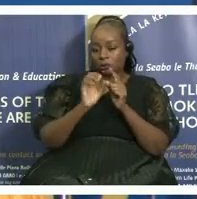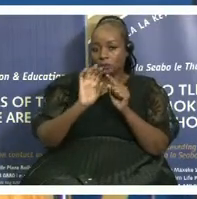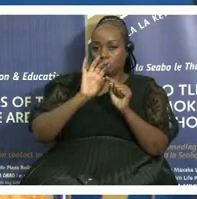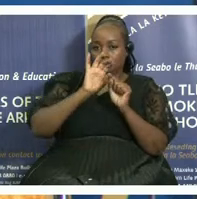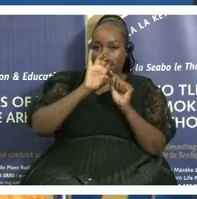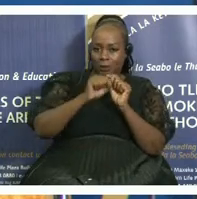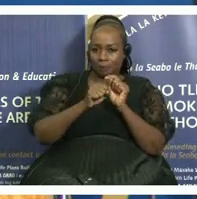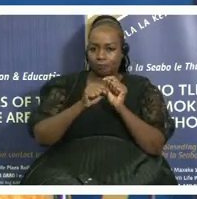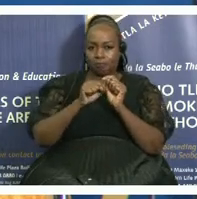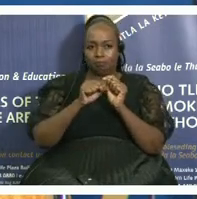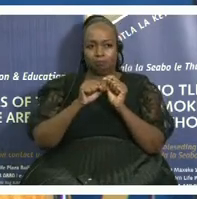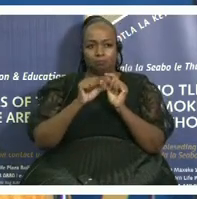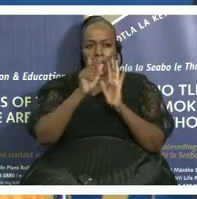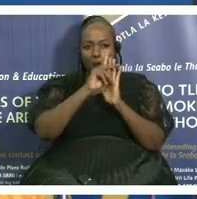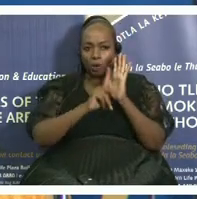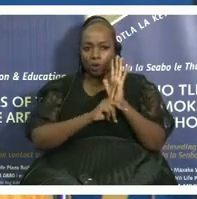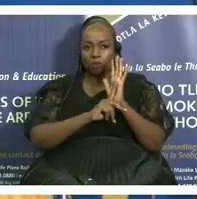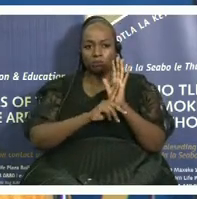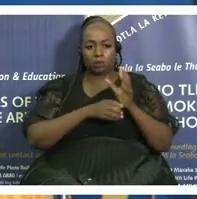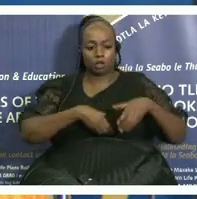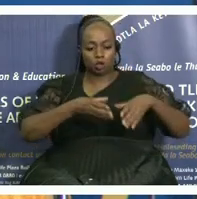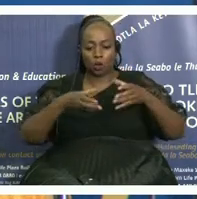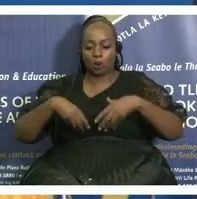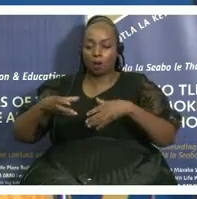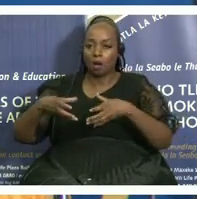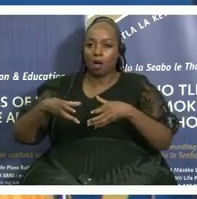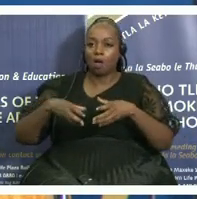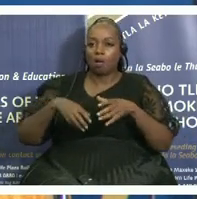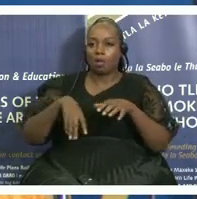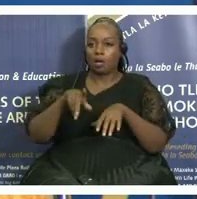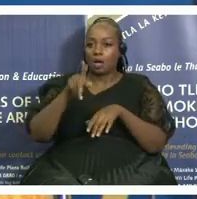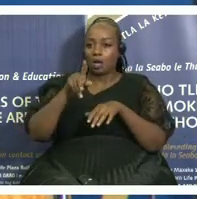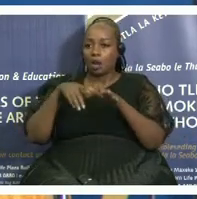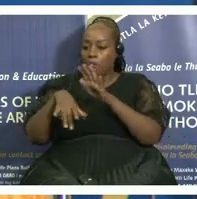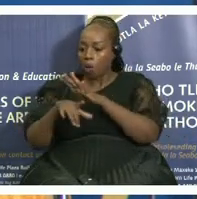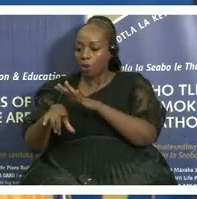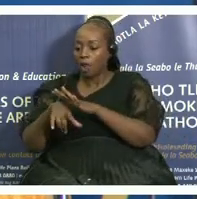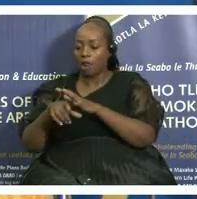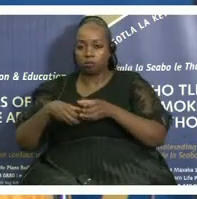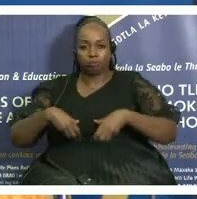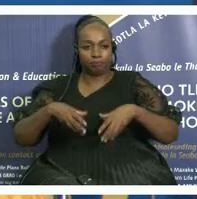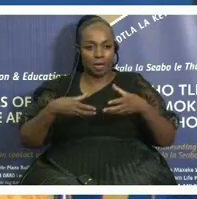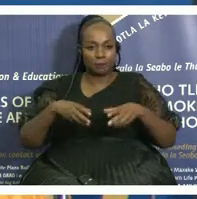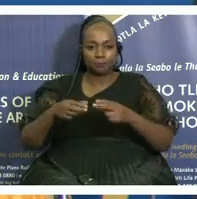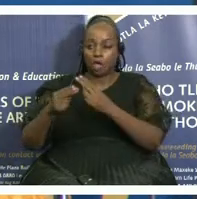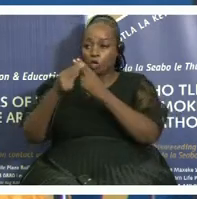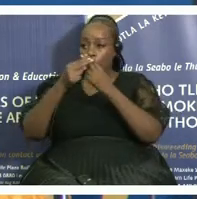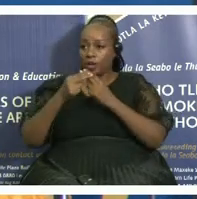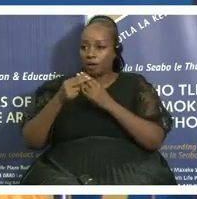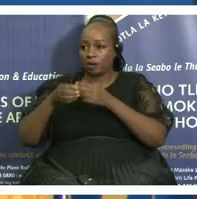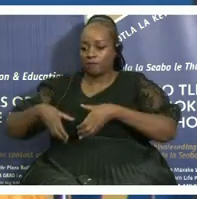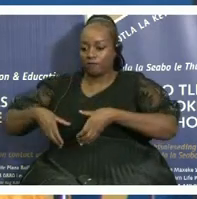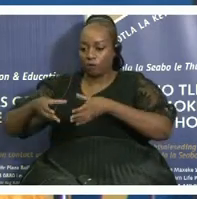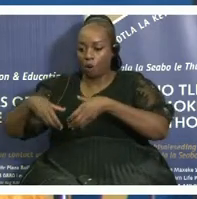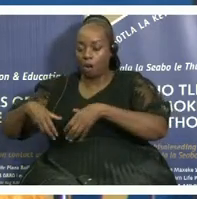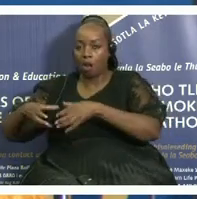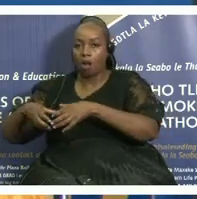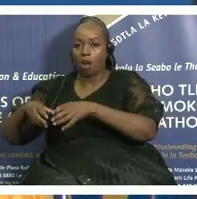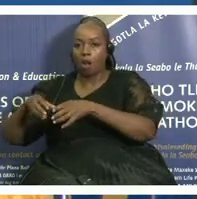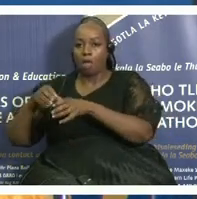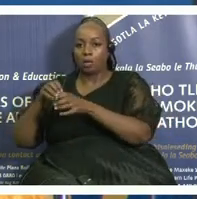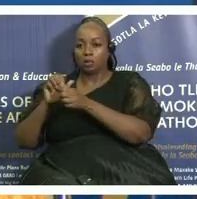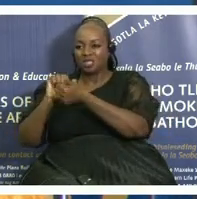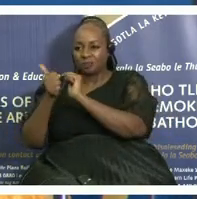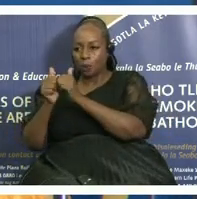Soccer Tournament, Kasi World Cup, Mangaung Unite Football Club, Sports Council, and Boxing